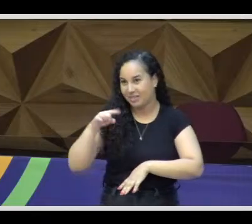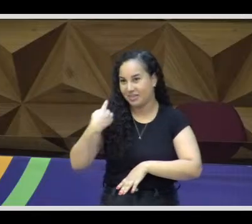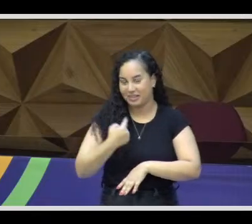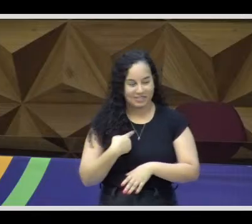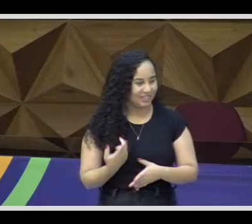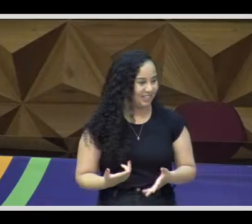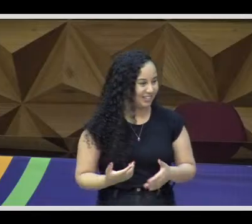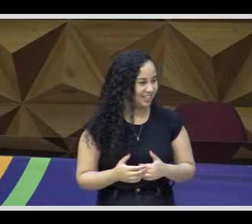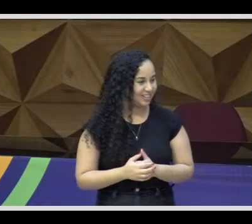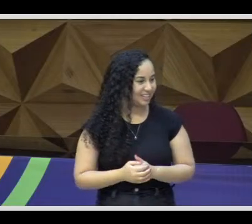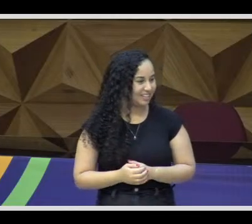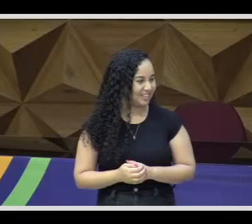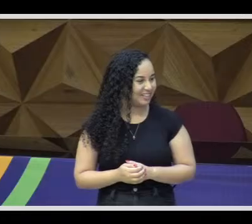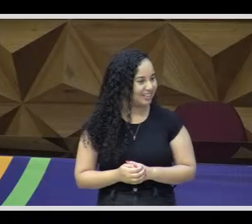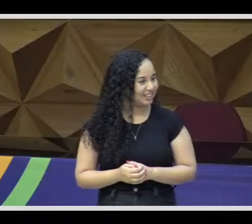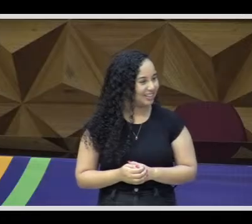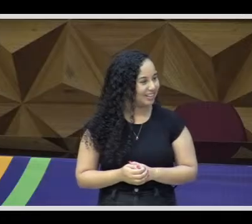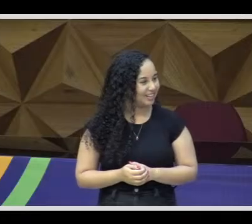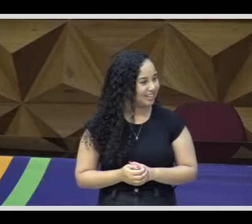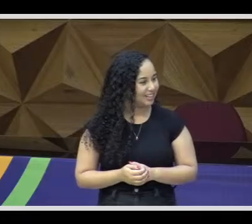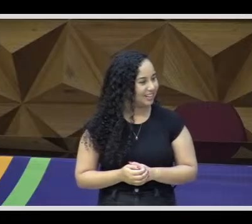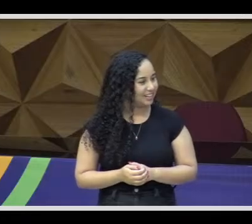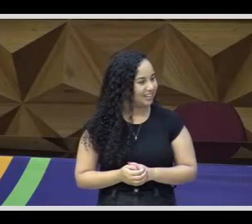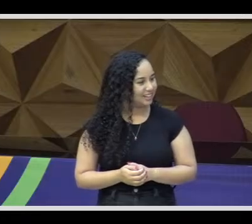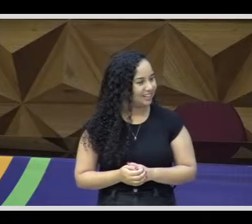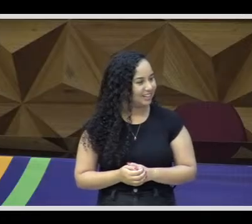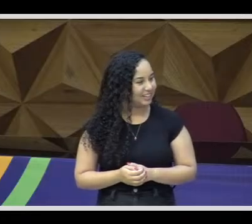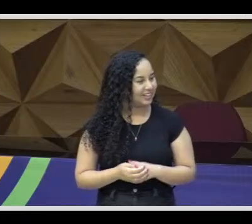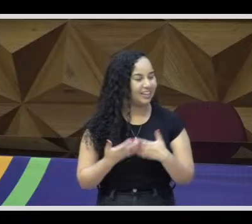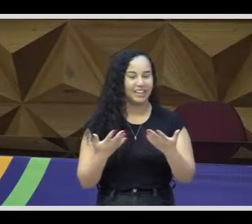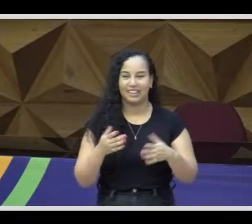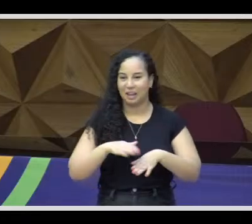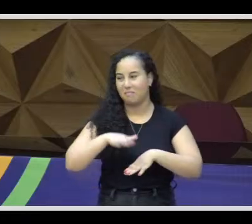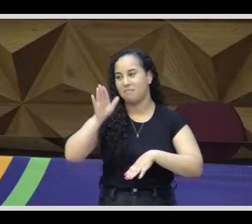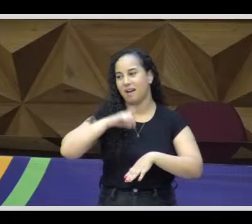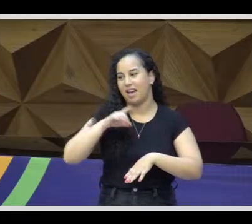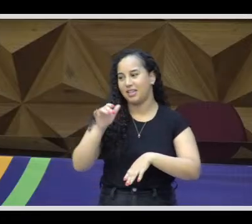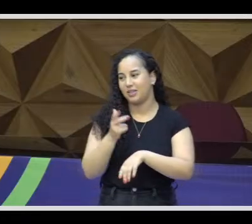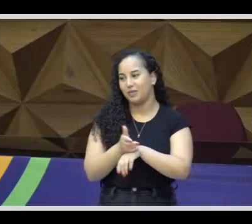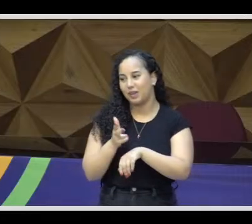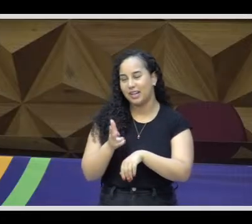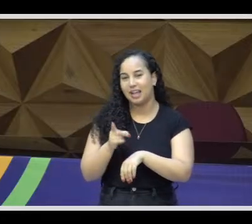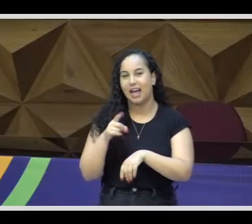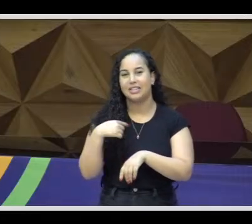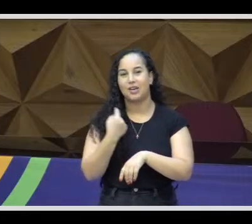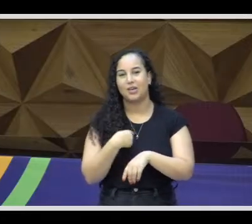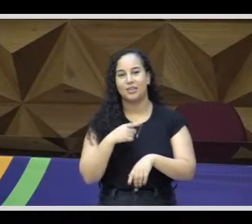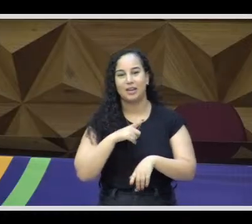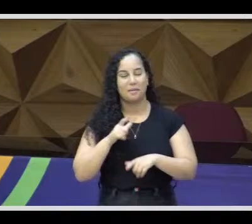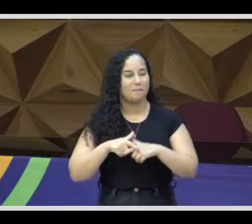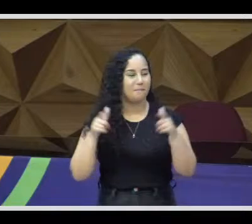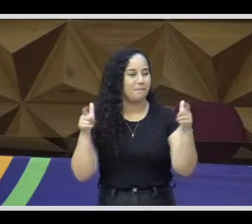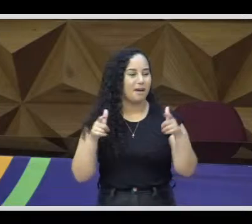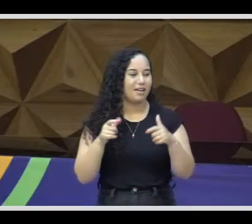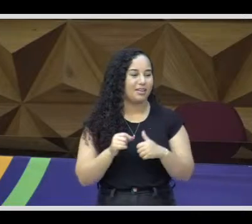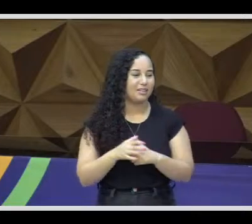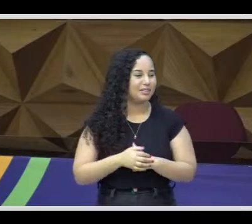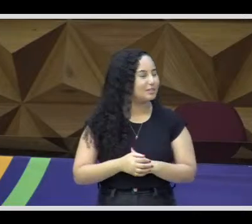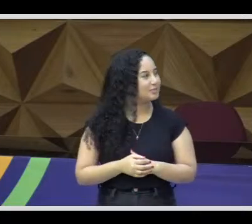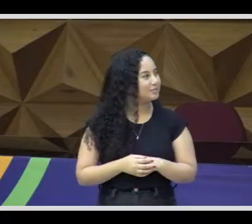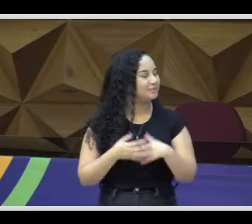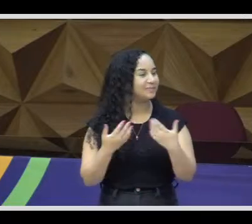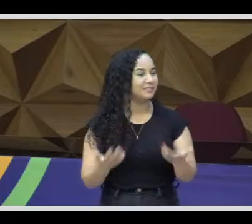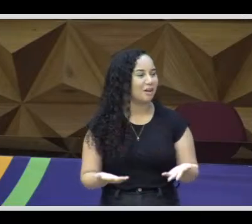million voters. We're talking about way more views in almost 1,000 channels in YouTube.